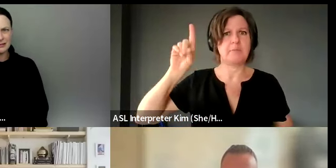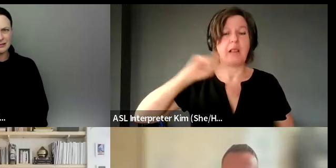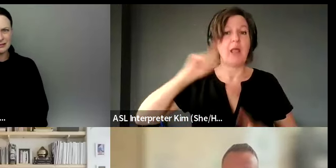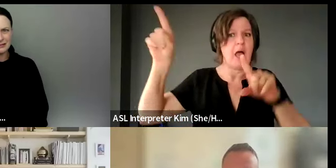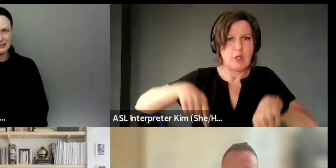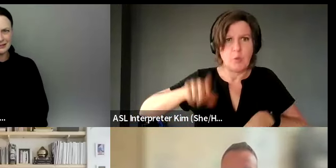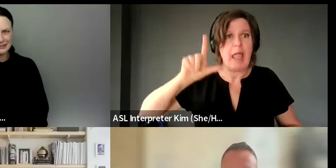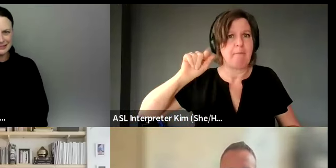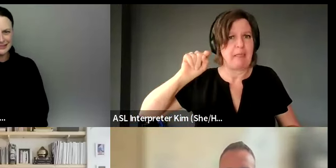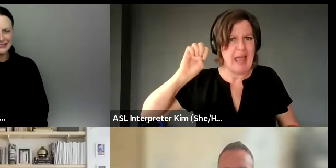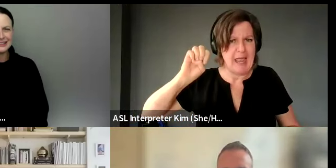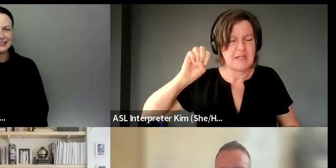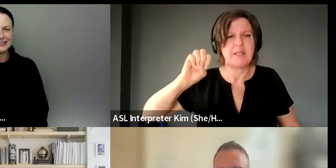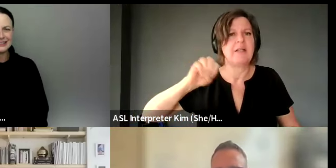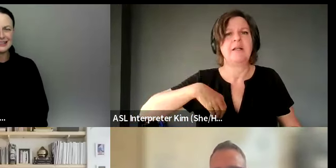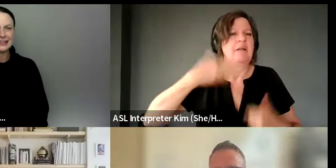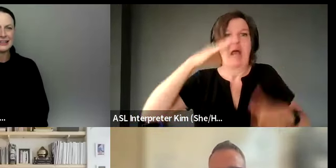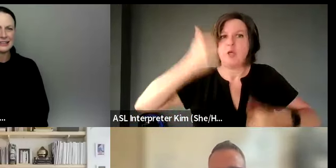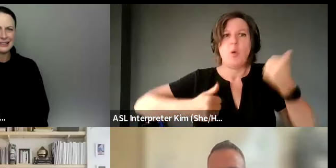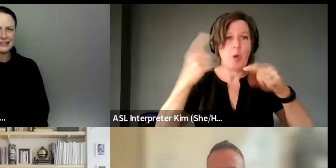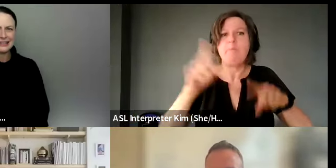one it was, but you missed one activity.